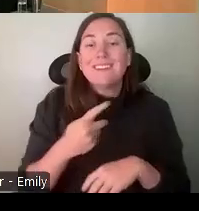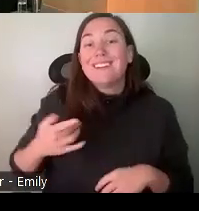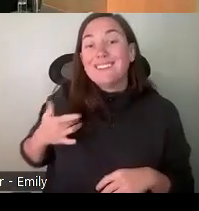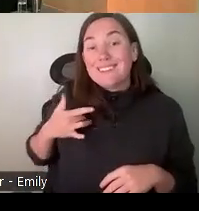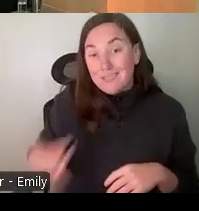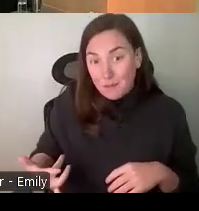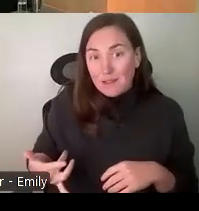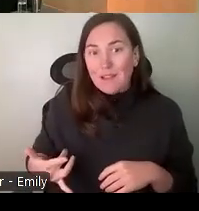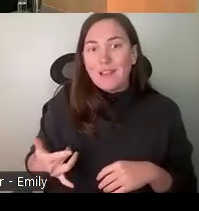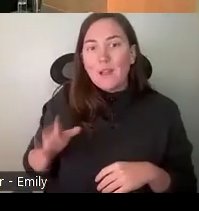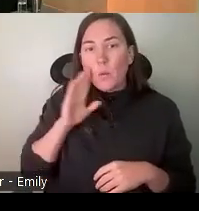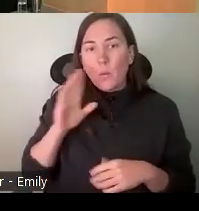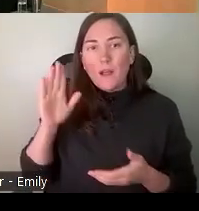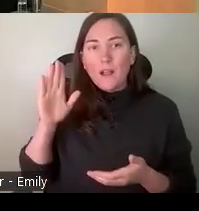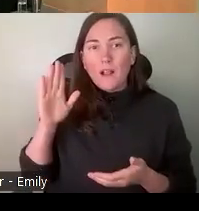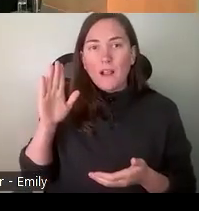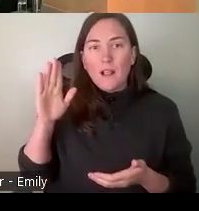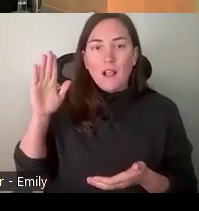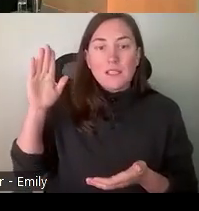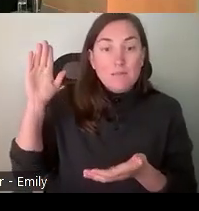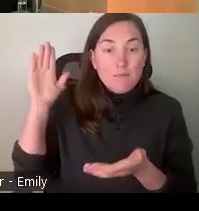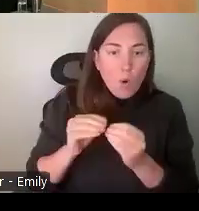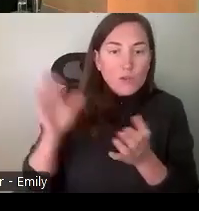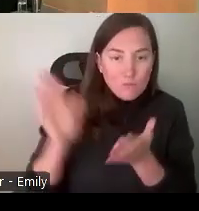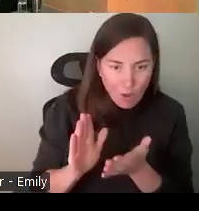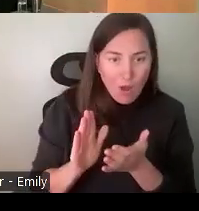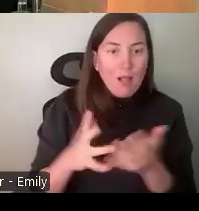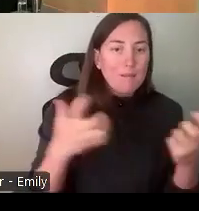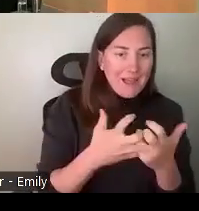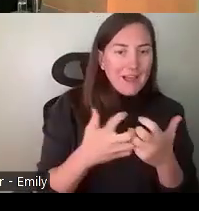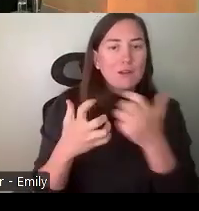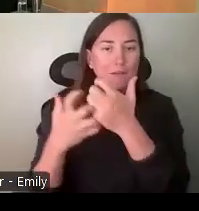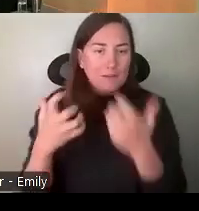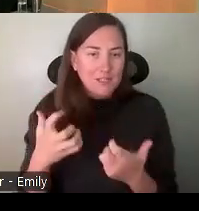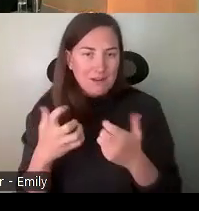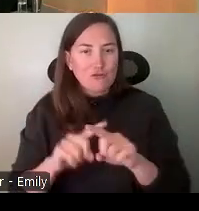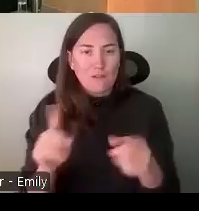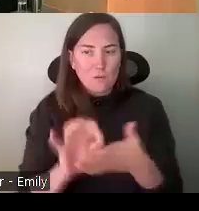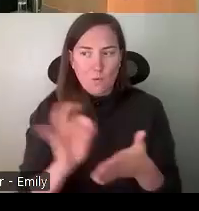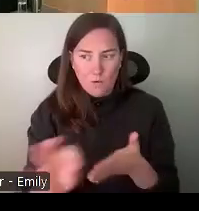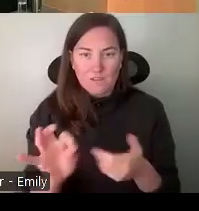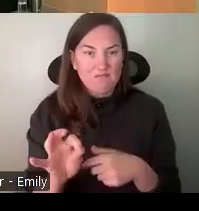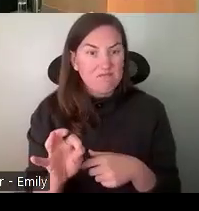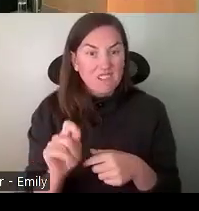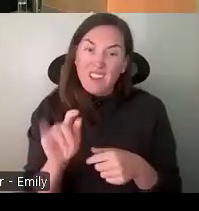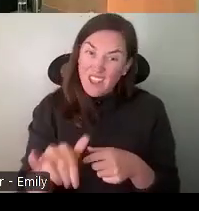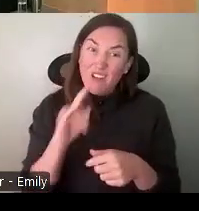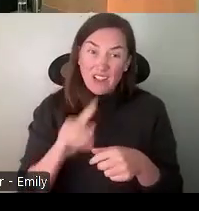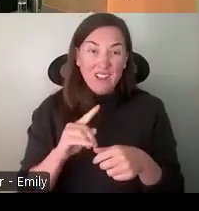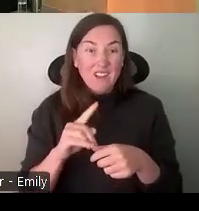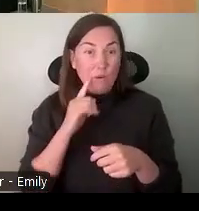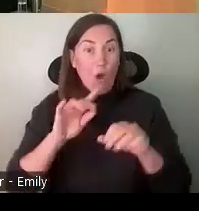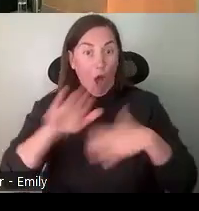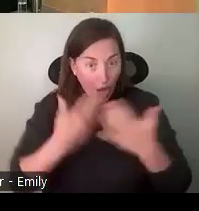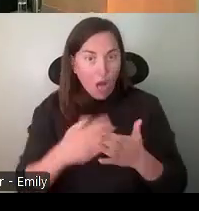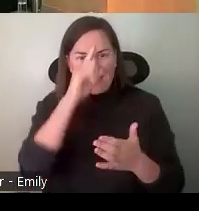smaller match-mismatch difference scores. And this is significant in the overall schizophrenia group, as well as the